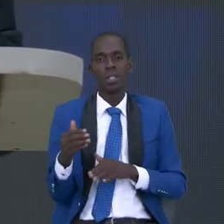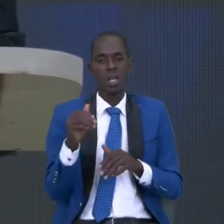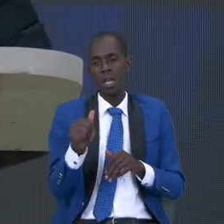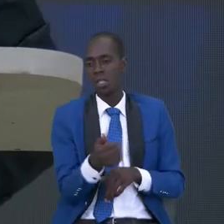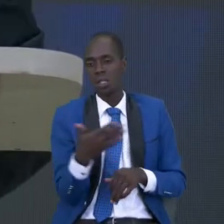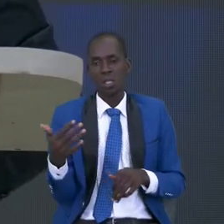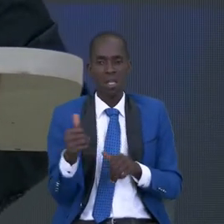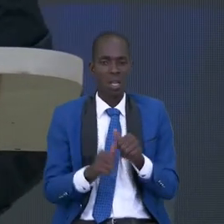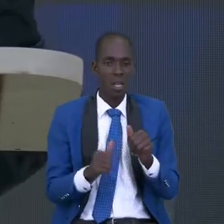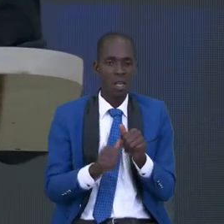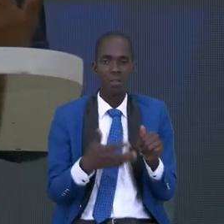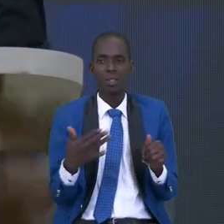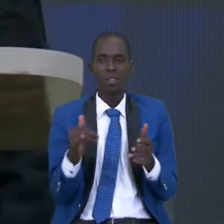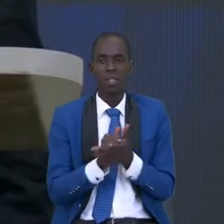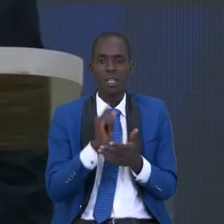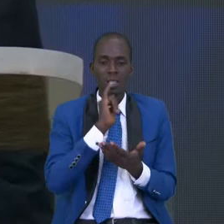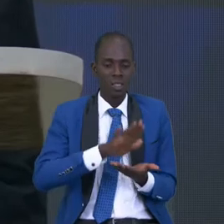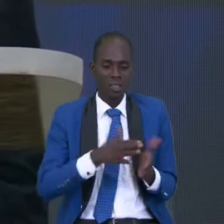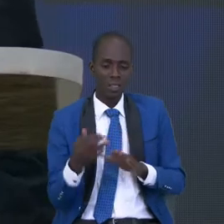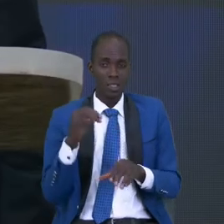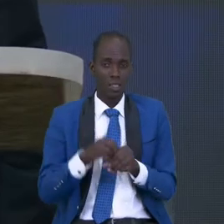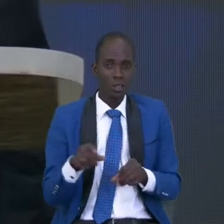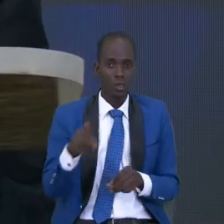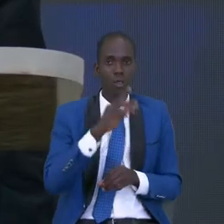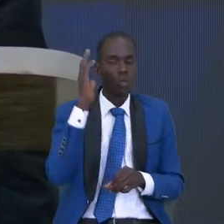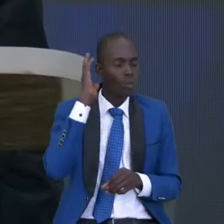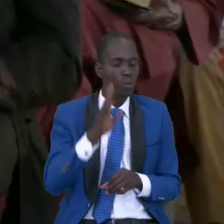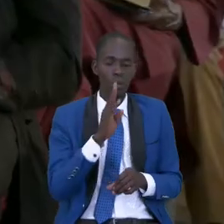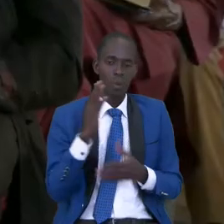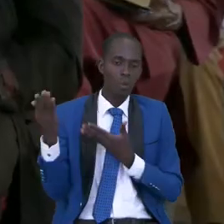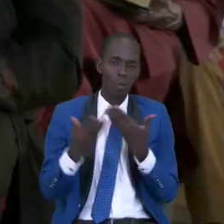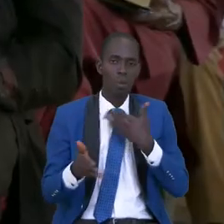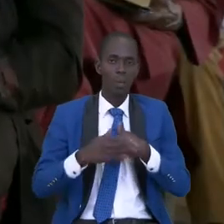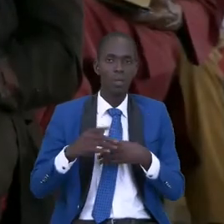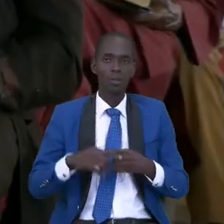everything that is dead in you will be quickened and made alive.